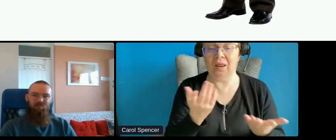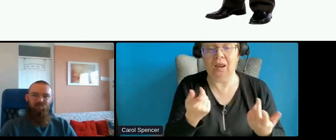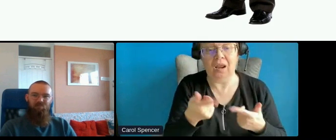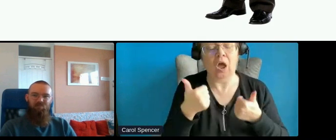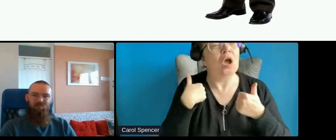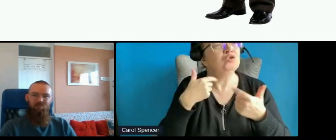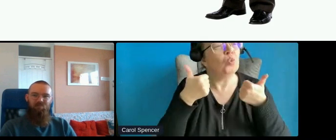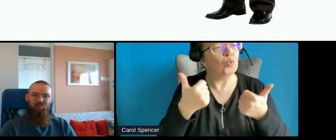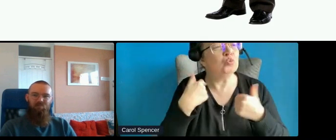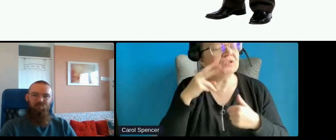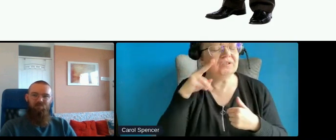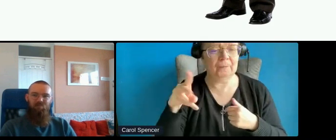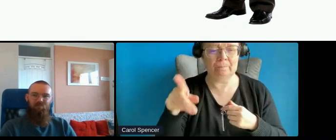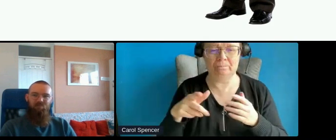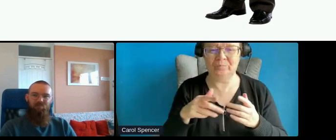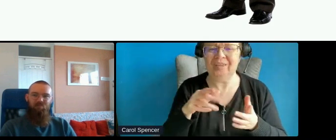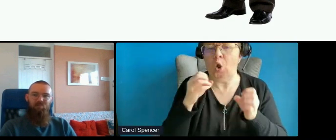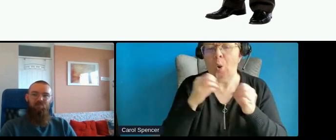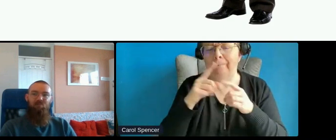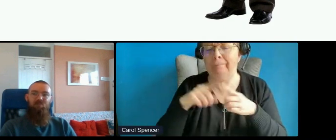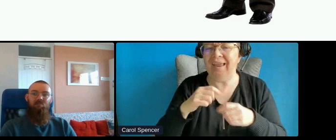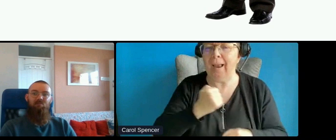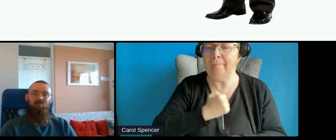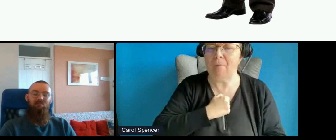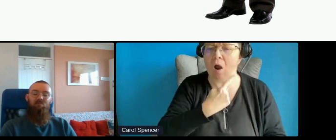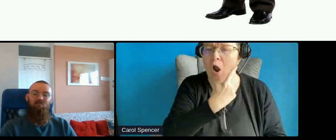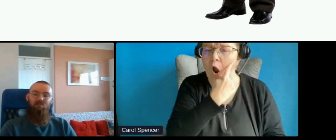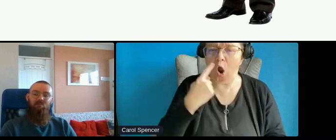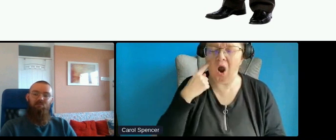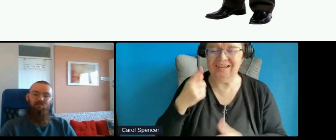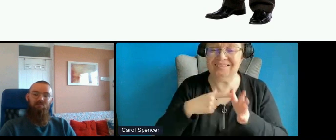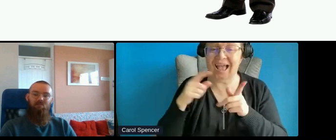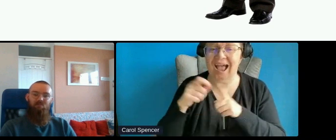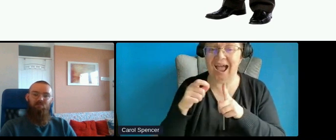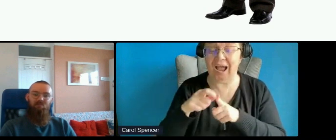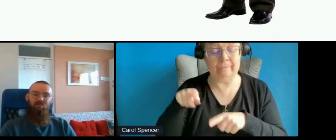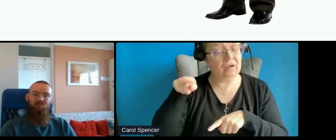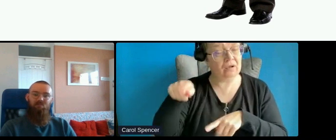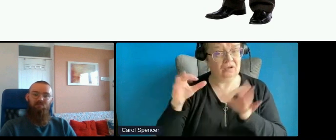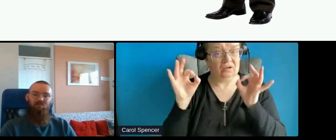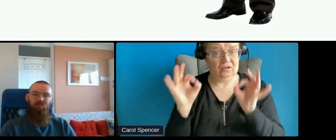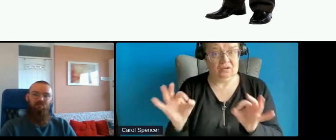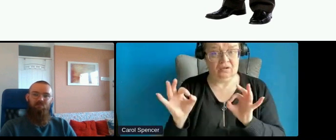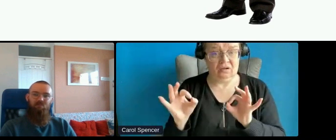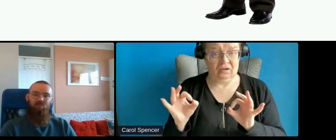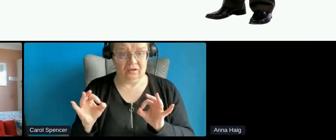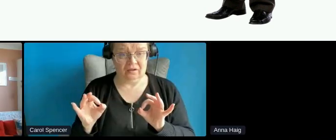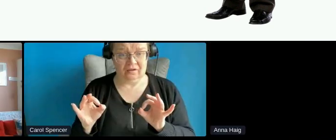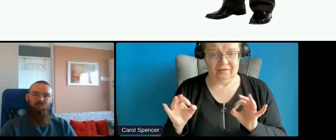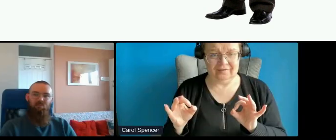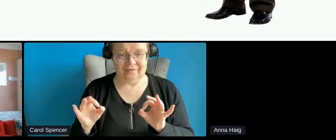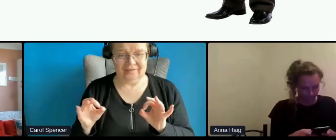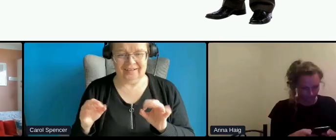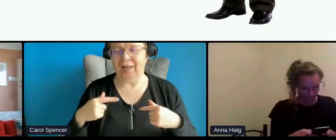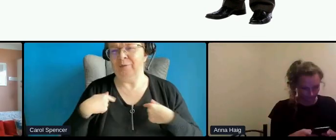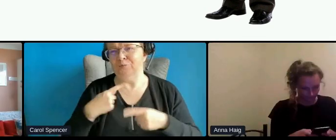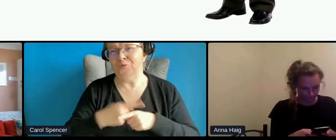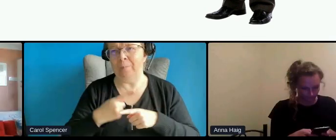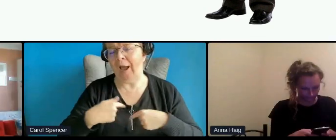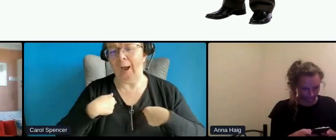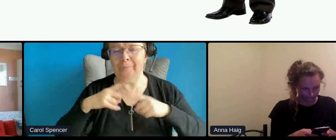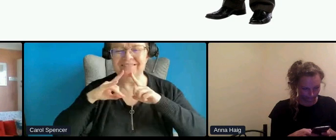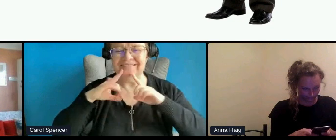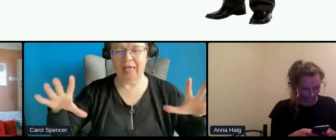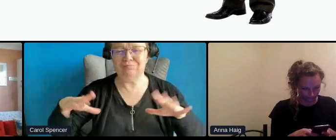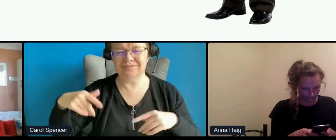the other day for the use of Be My Eyes with a number of products. And that was, I'm talking about I'm a Celebrity, Get Me Out of Here Again, as